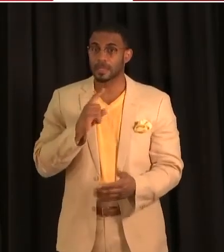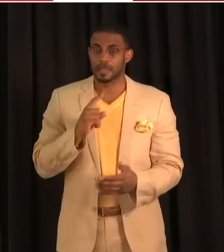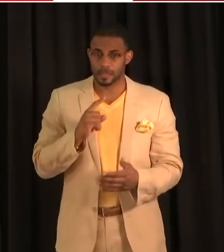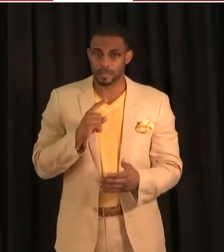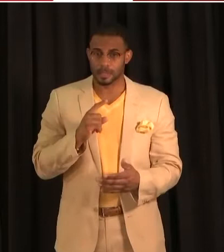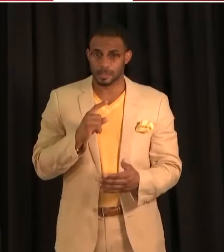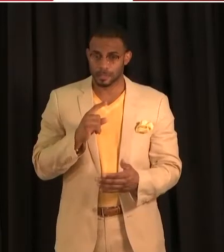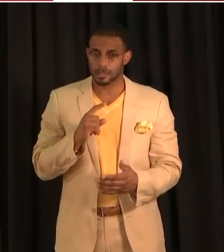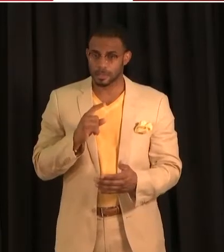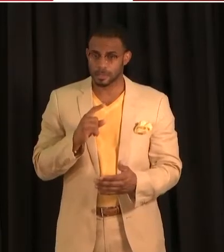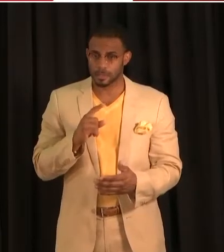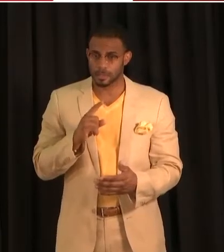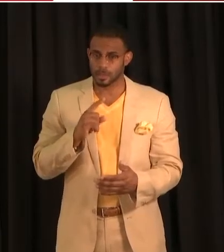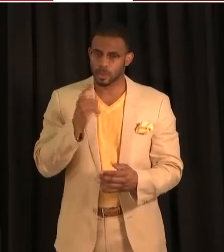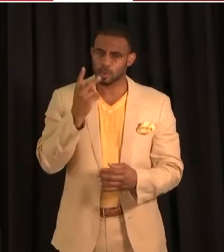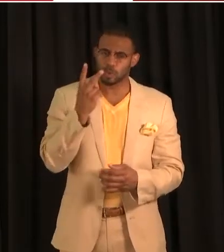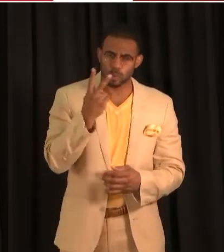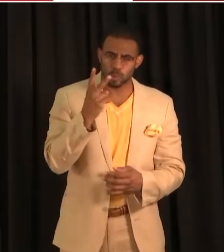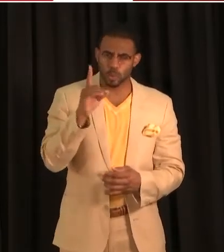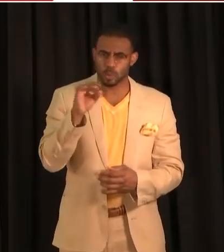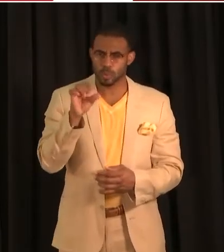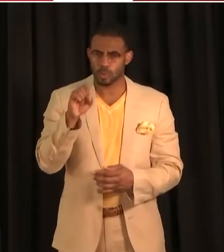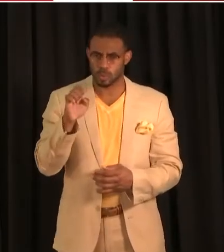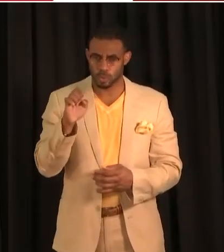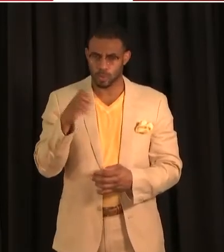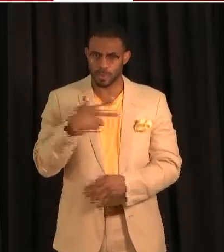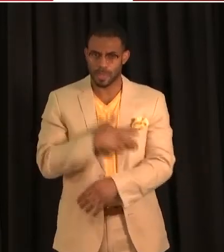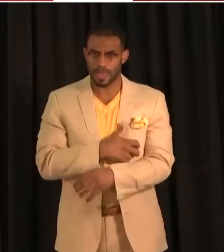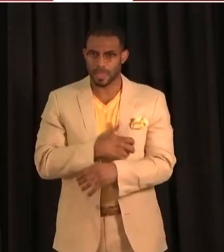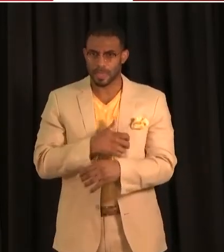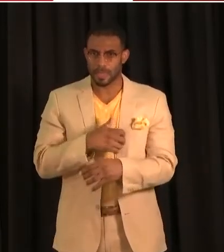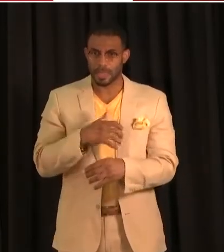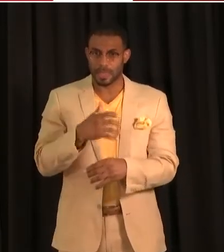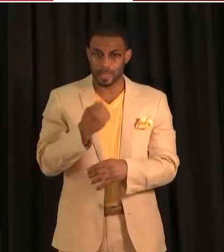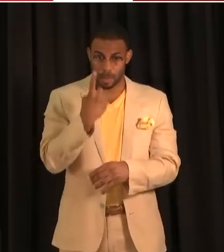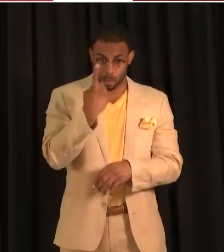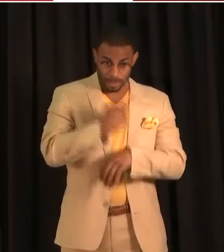a 2-dose vaccine that you take about 21 days apart,